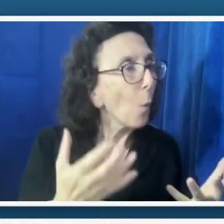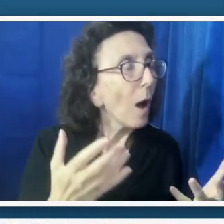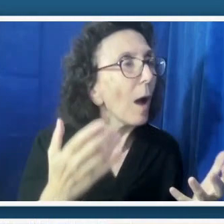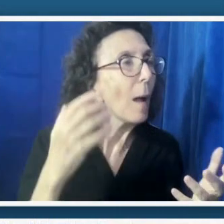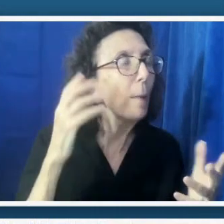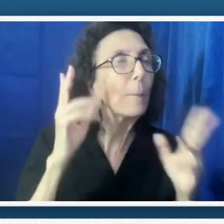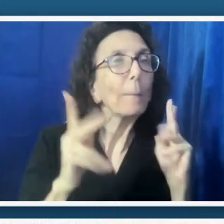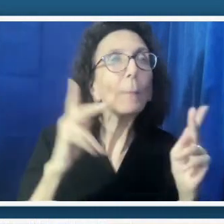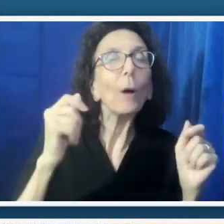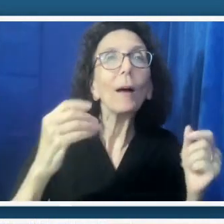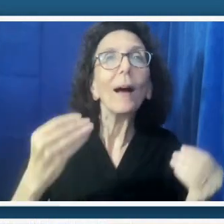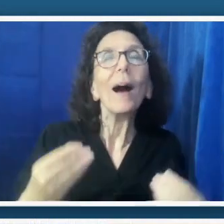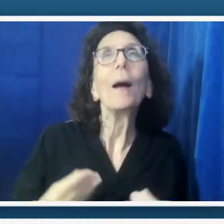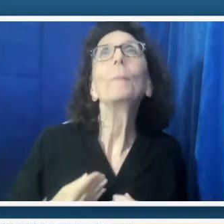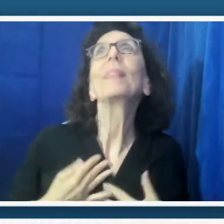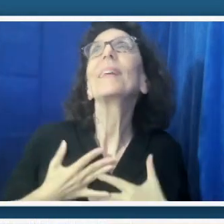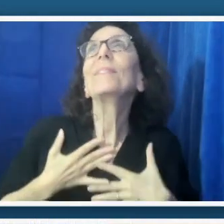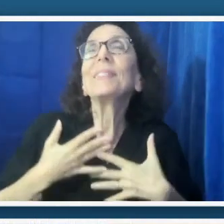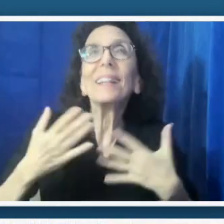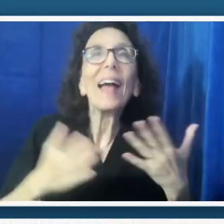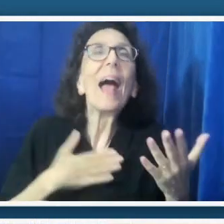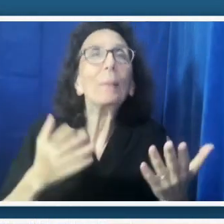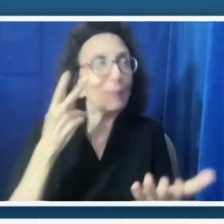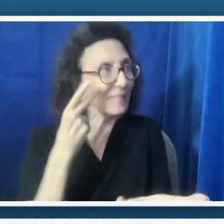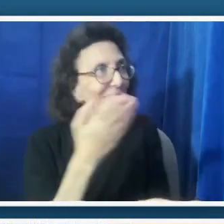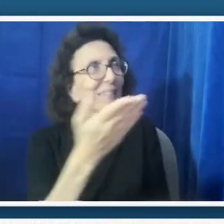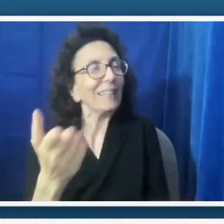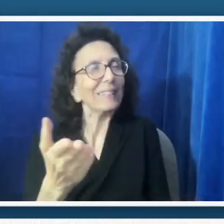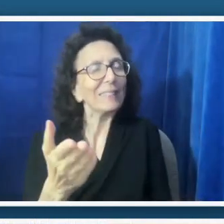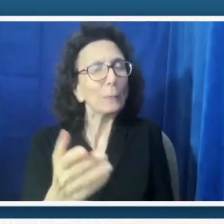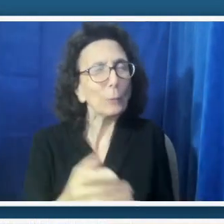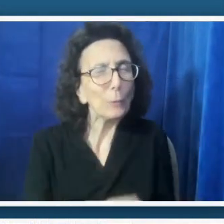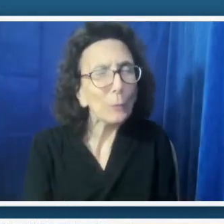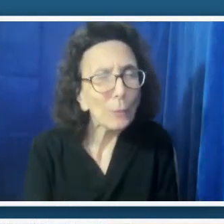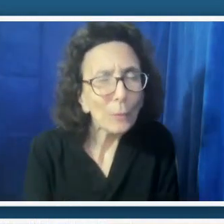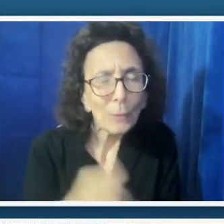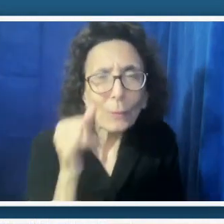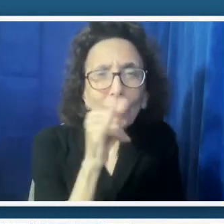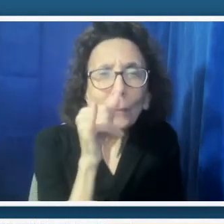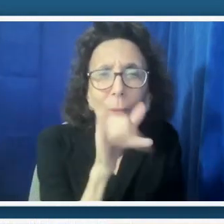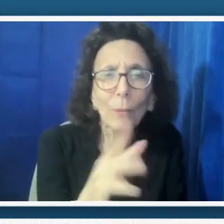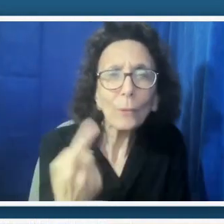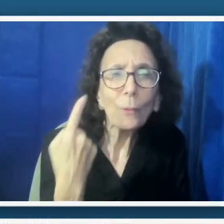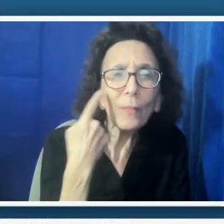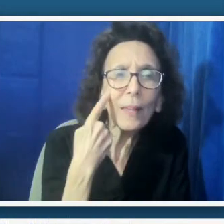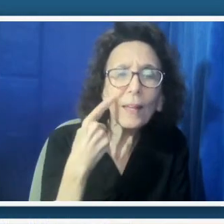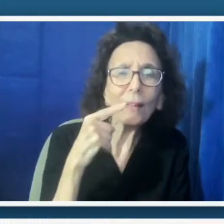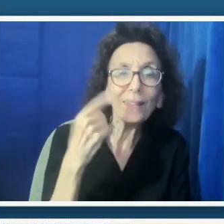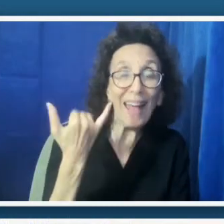and uplift, and that's really problematic when you think about, how, when we look at these now, and it's,